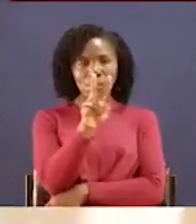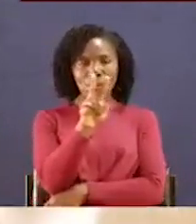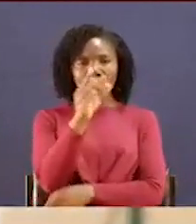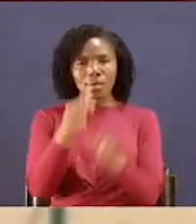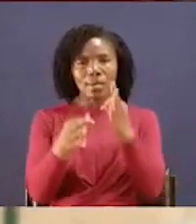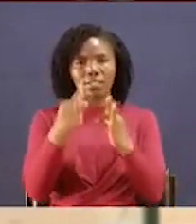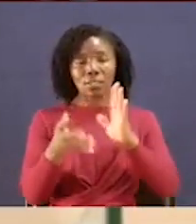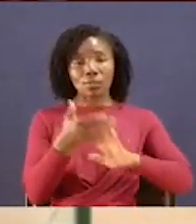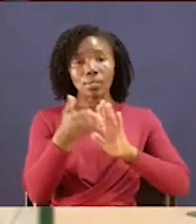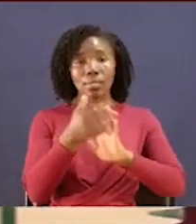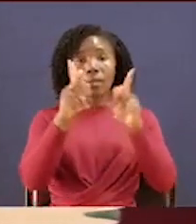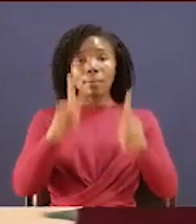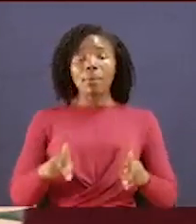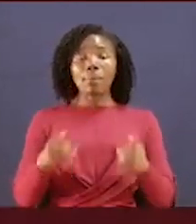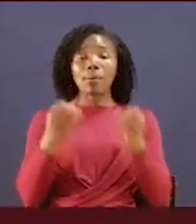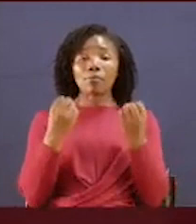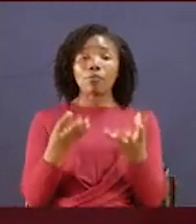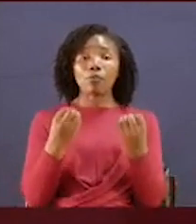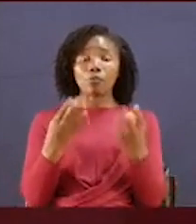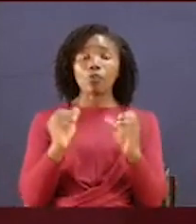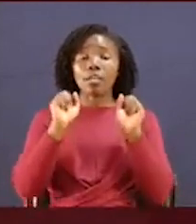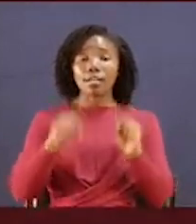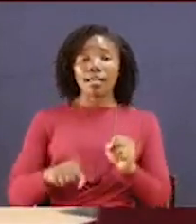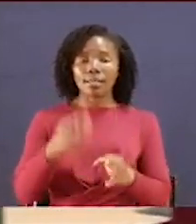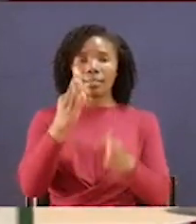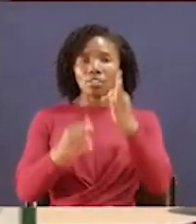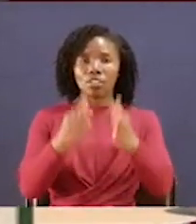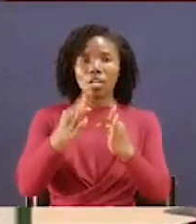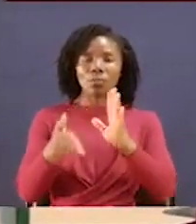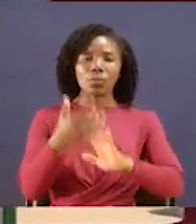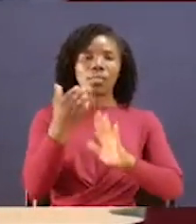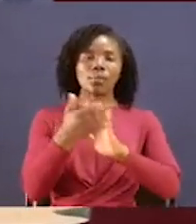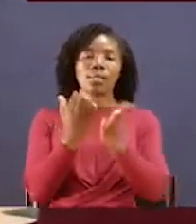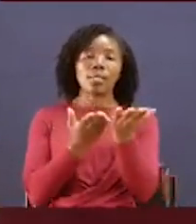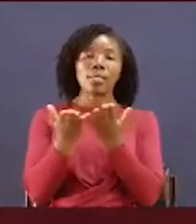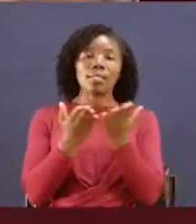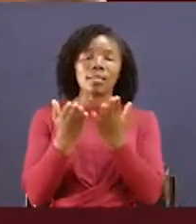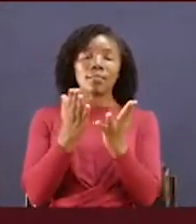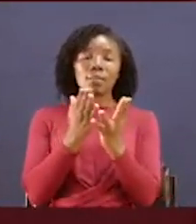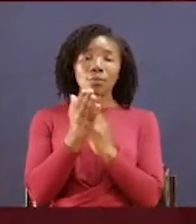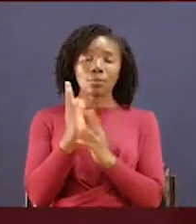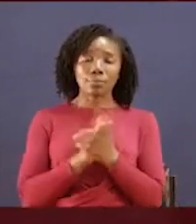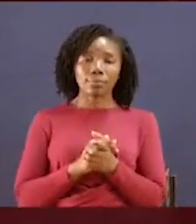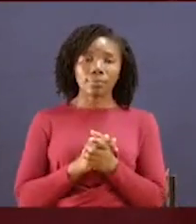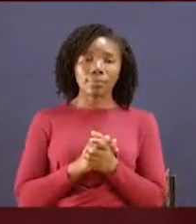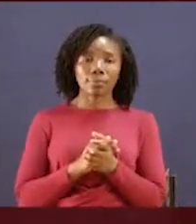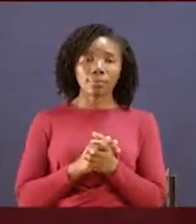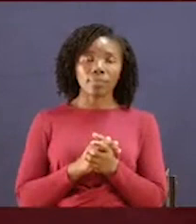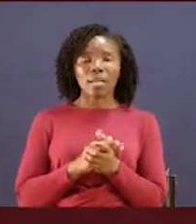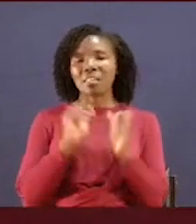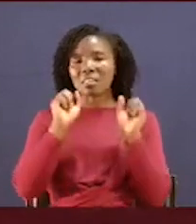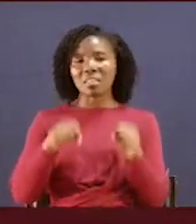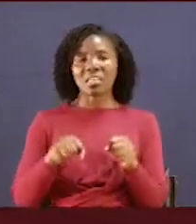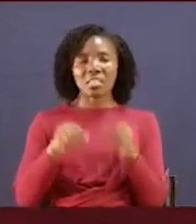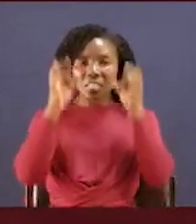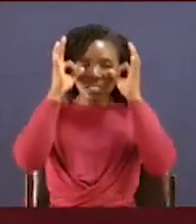people who are very quick to judge on the basis of just a very quick survey, and then they, you know, make conclusions